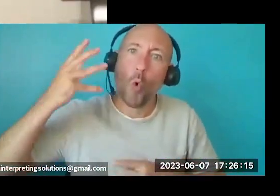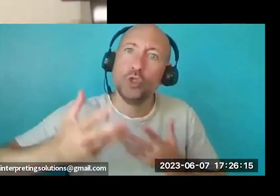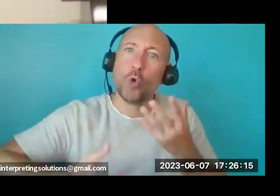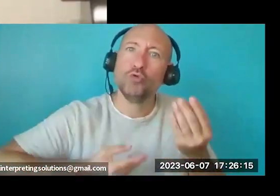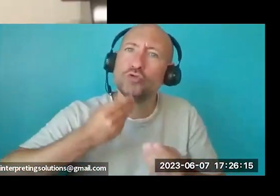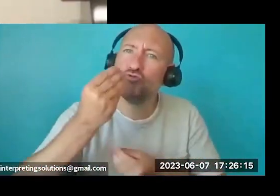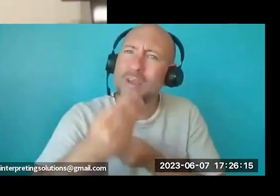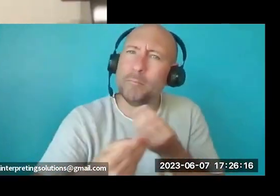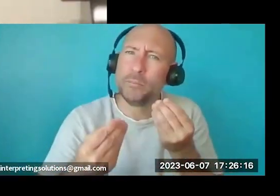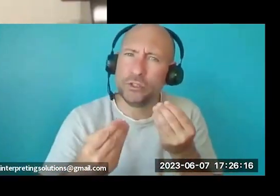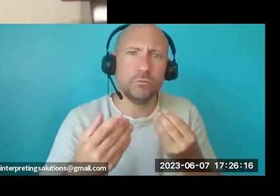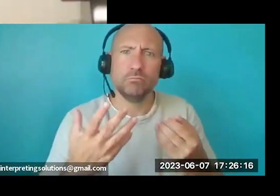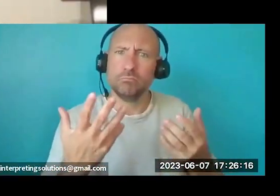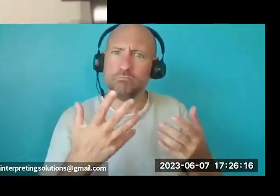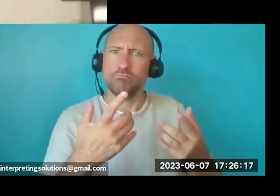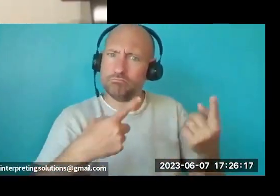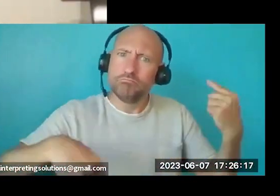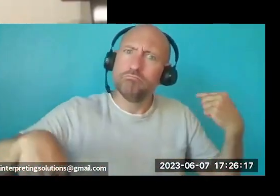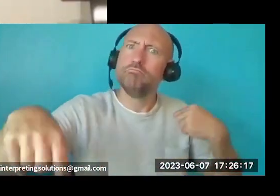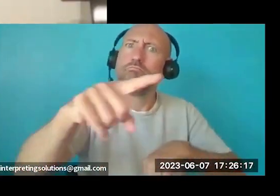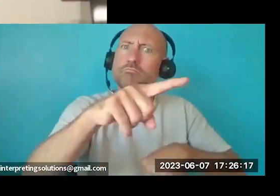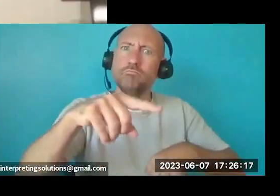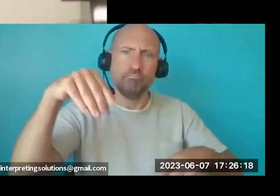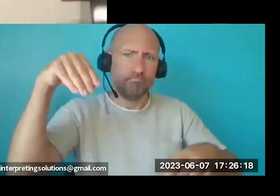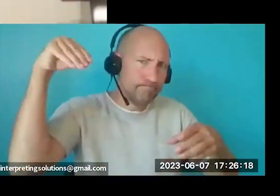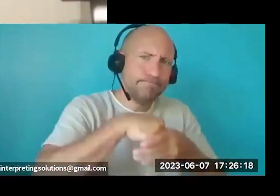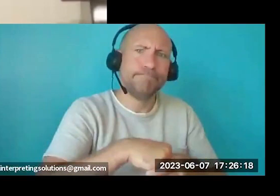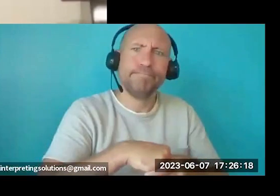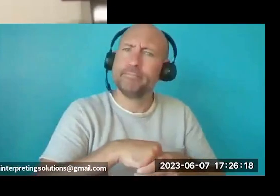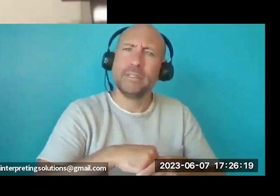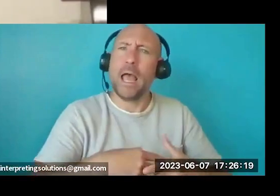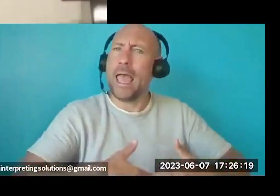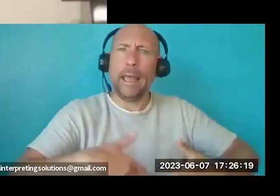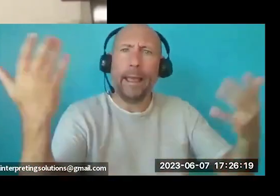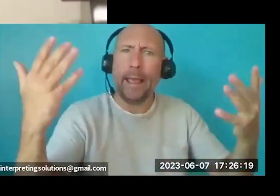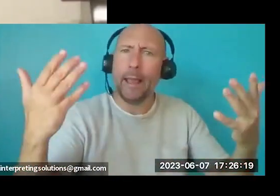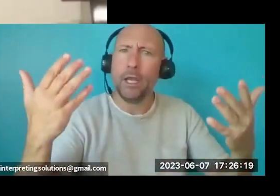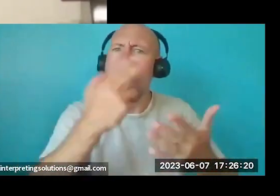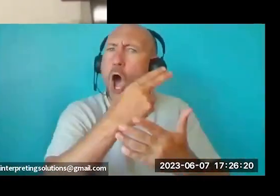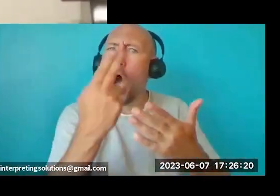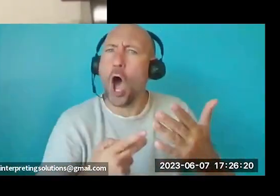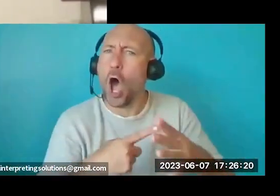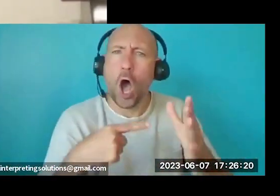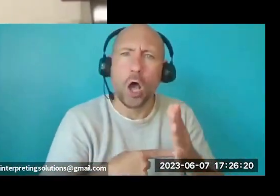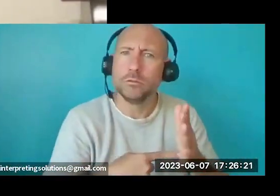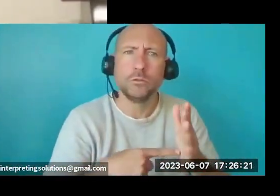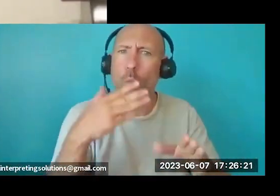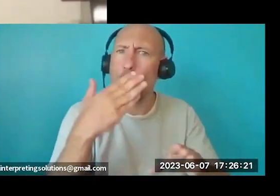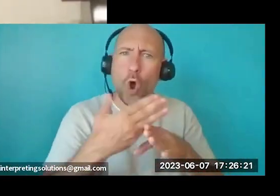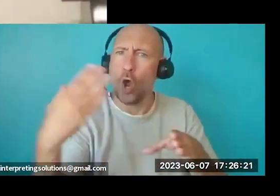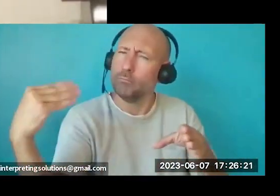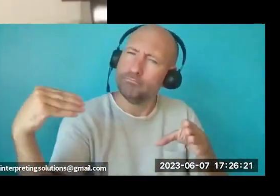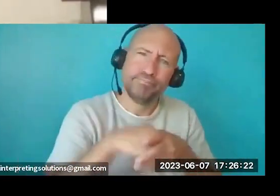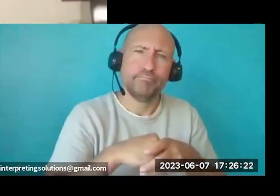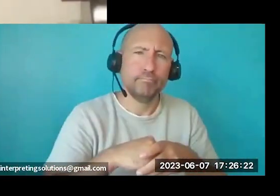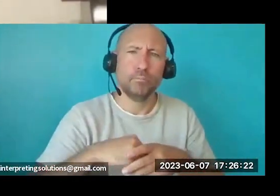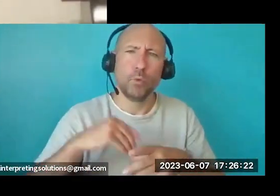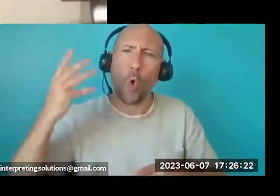is integral to artistic work whenever possible, so that